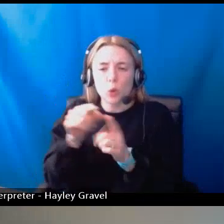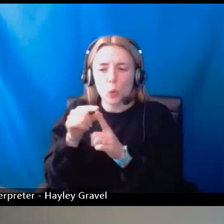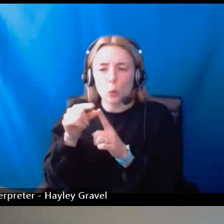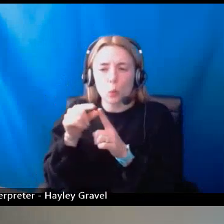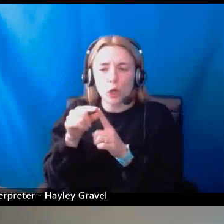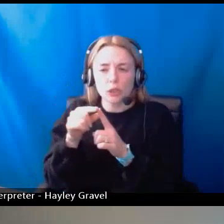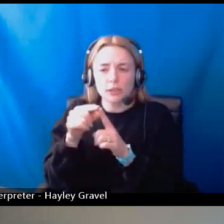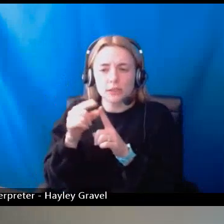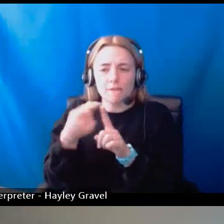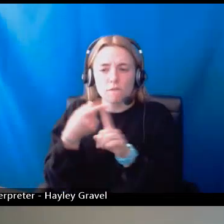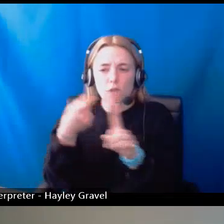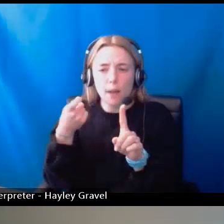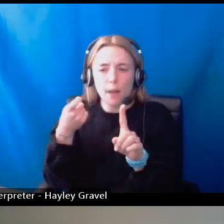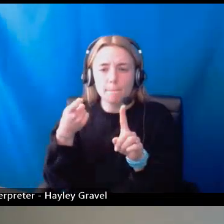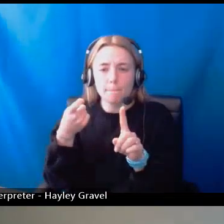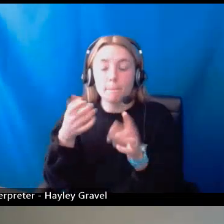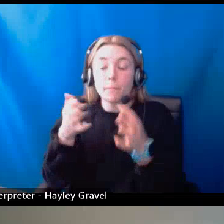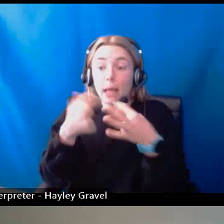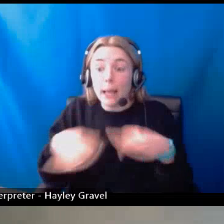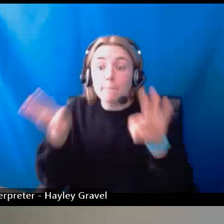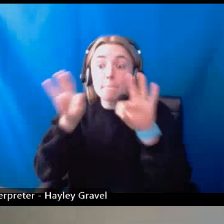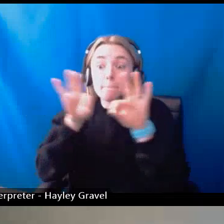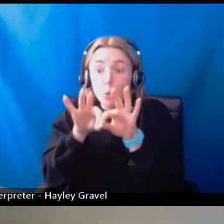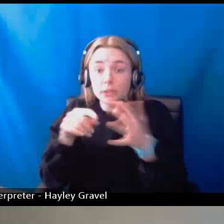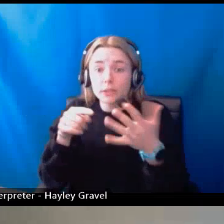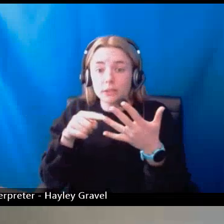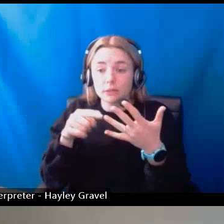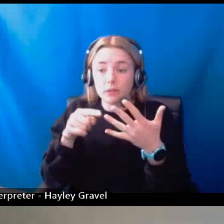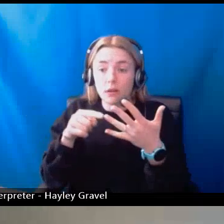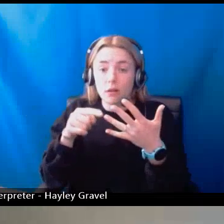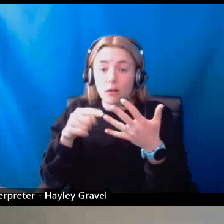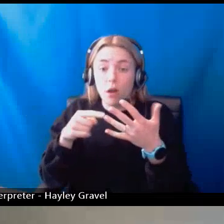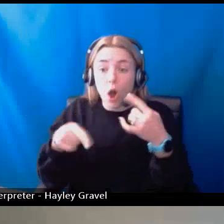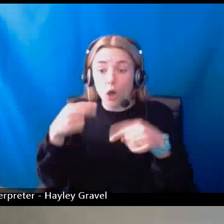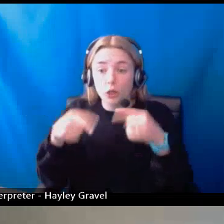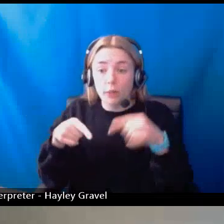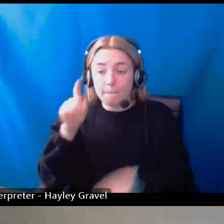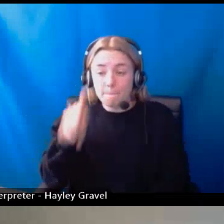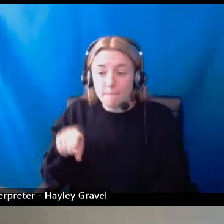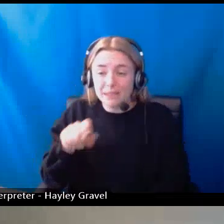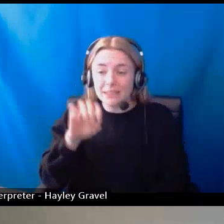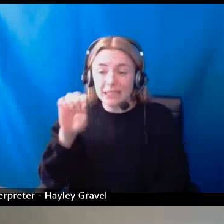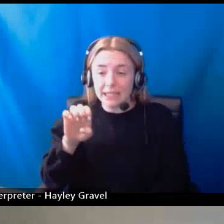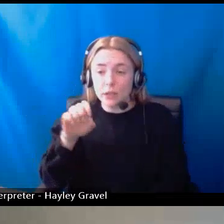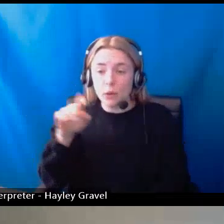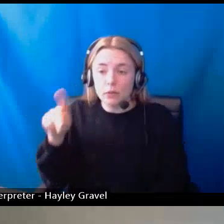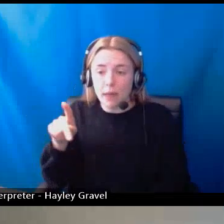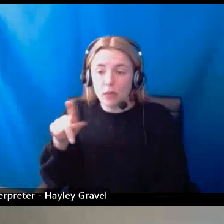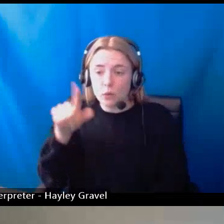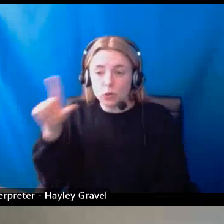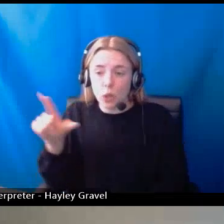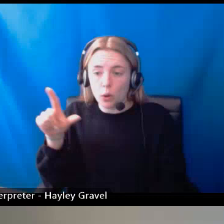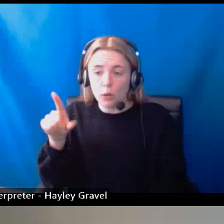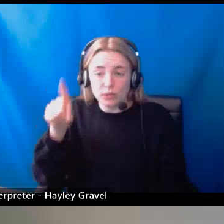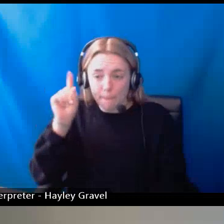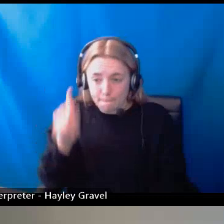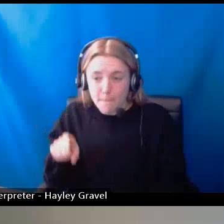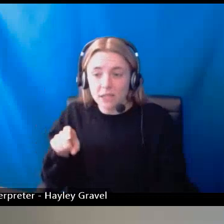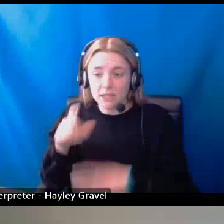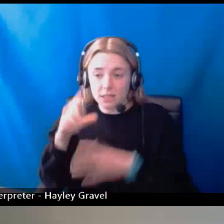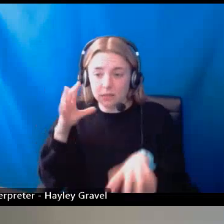make sure that you're addressing the ethos, pathos, and logos in your argument section. Okay. So I'm